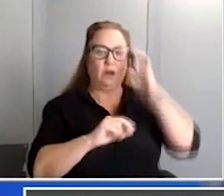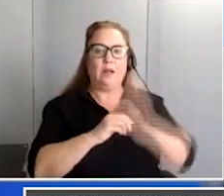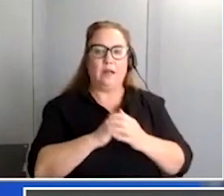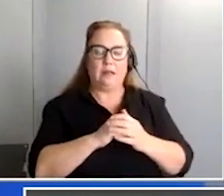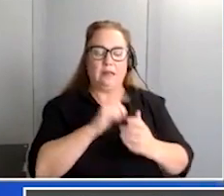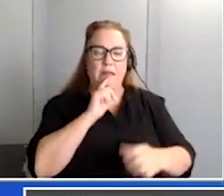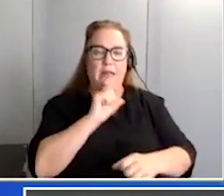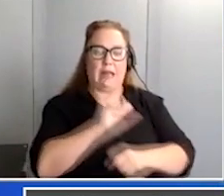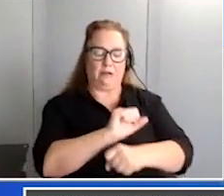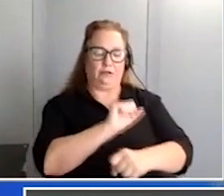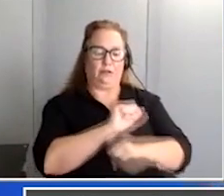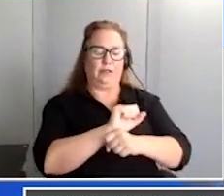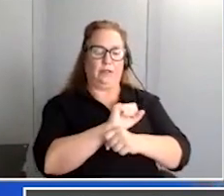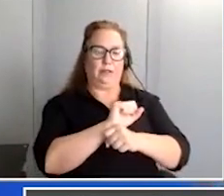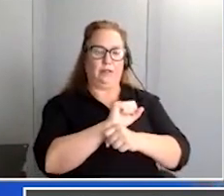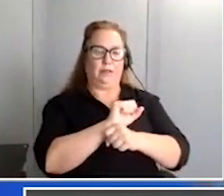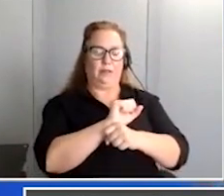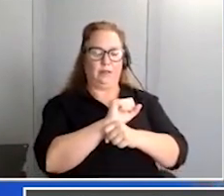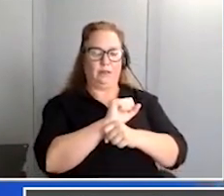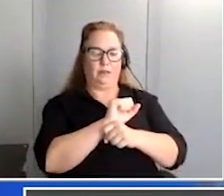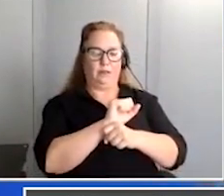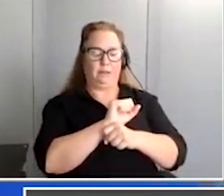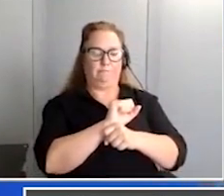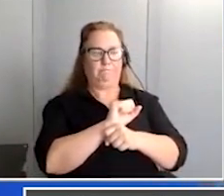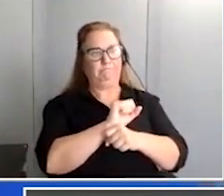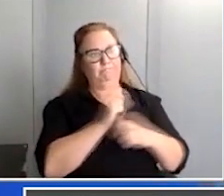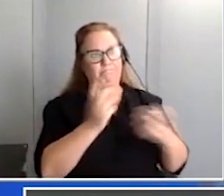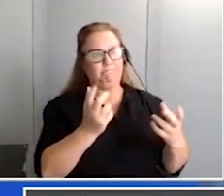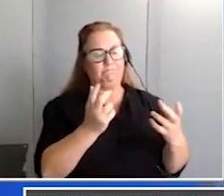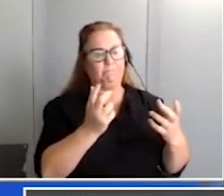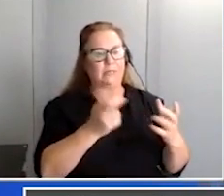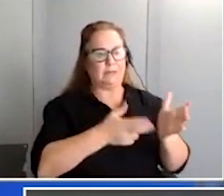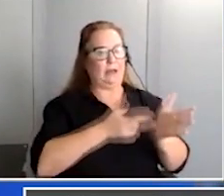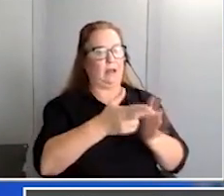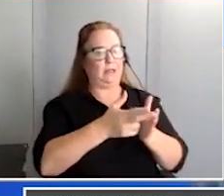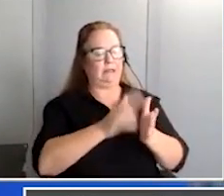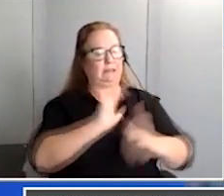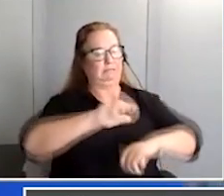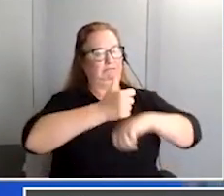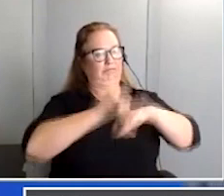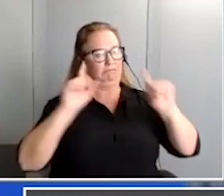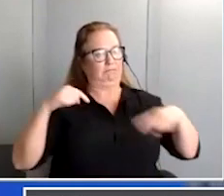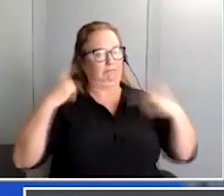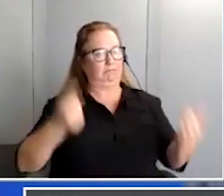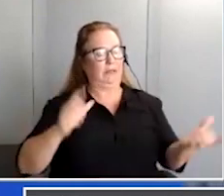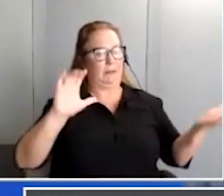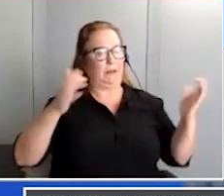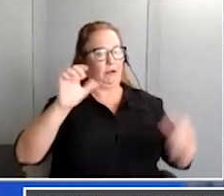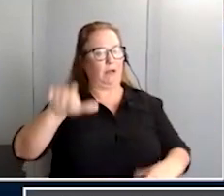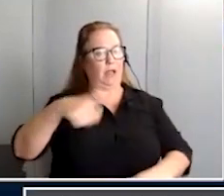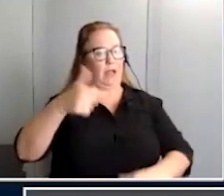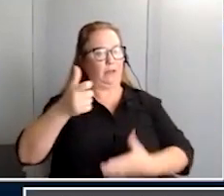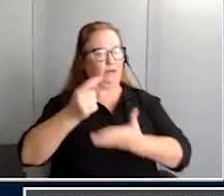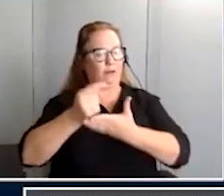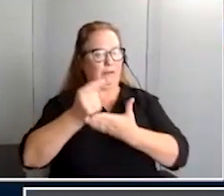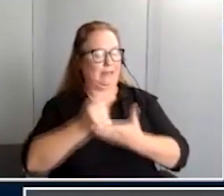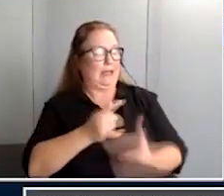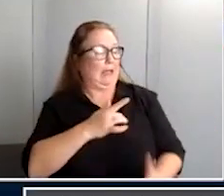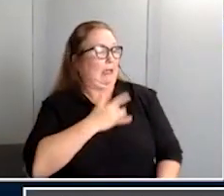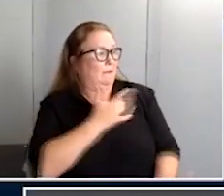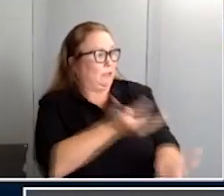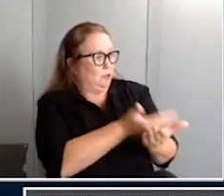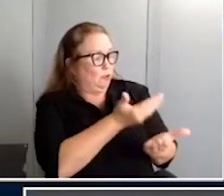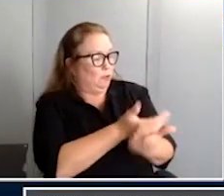know, it's, to be honest, very well established compared to a lot of other things we do. So it feels new sometimes. I mean, when we talk